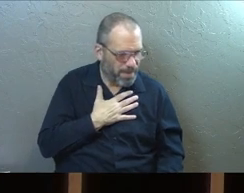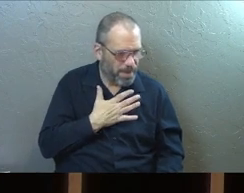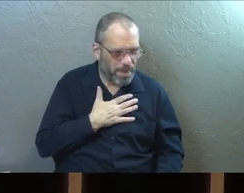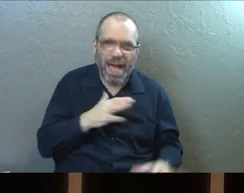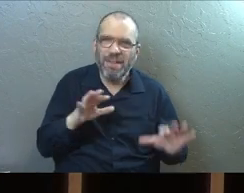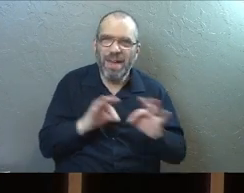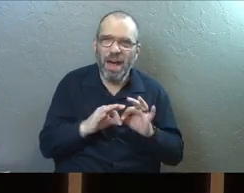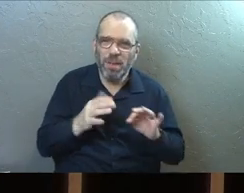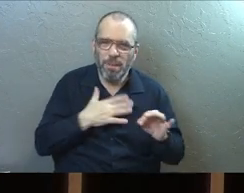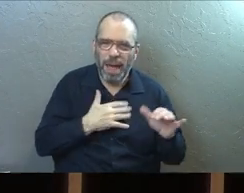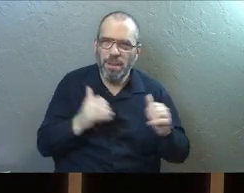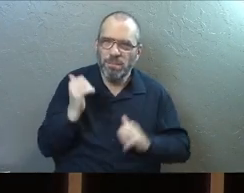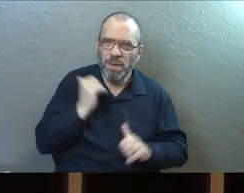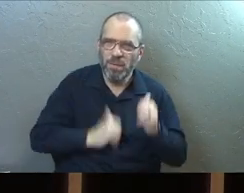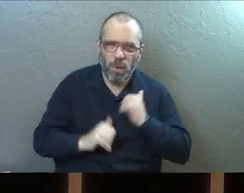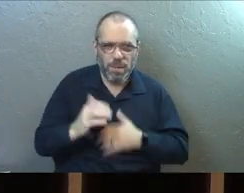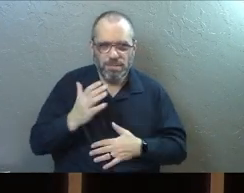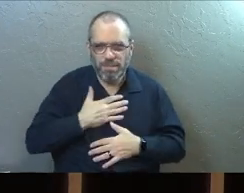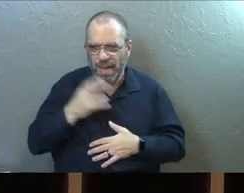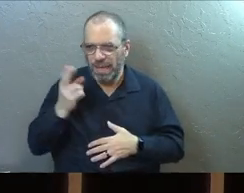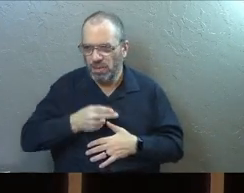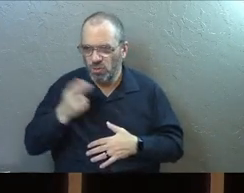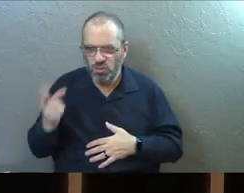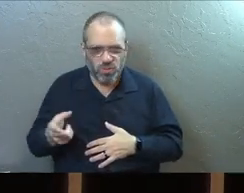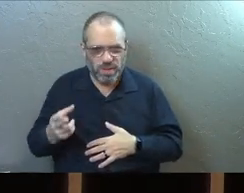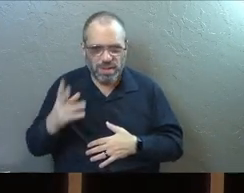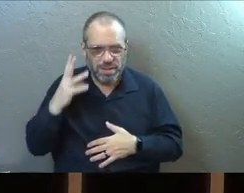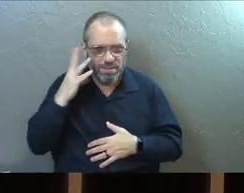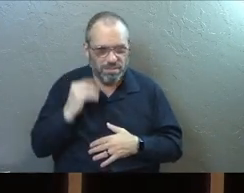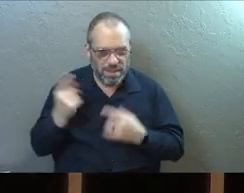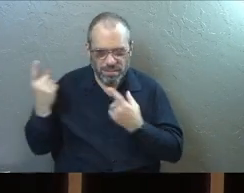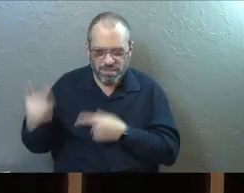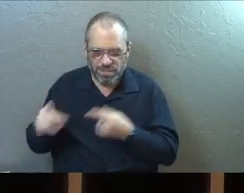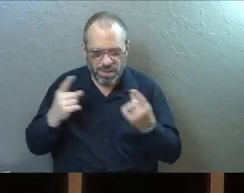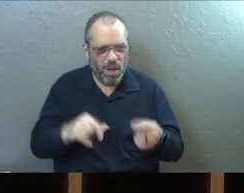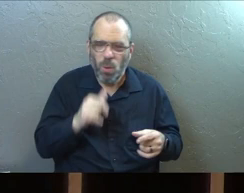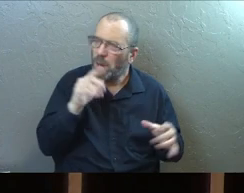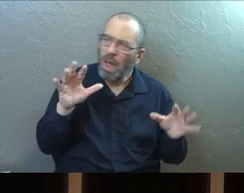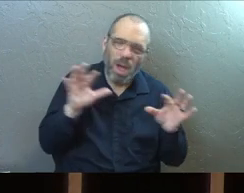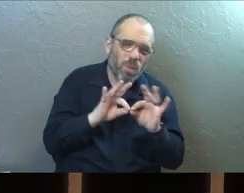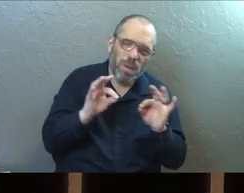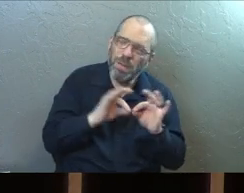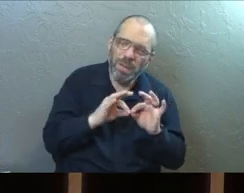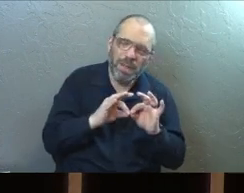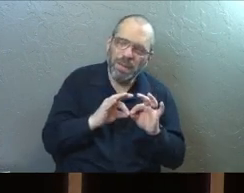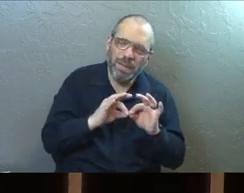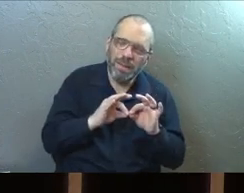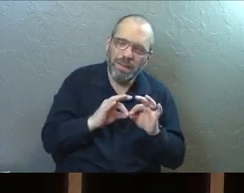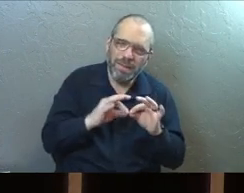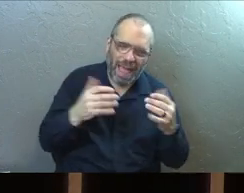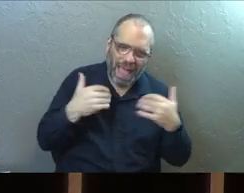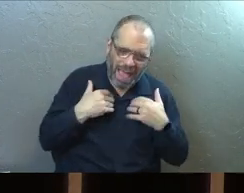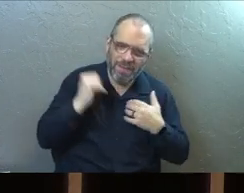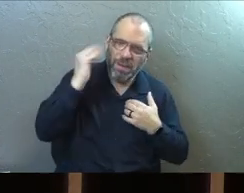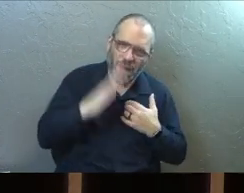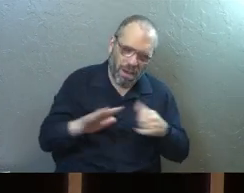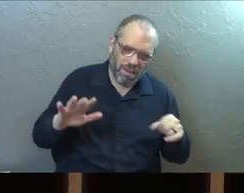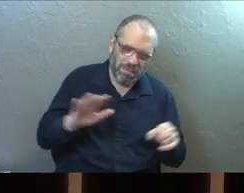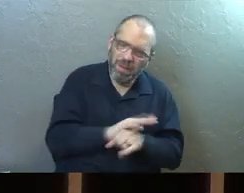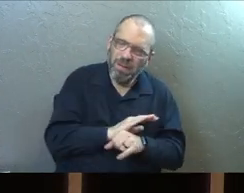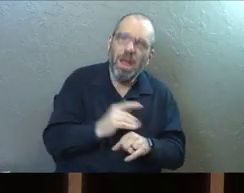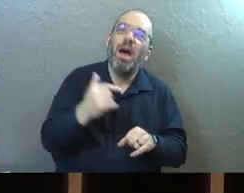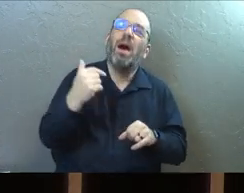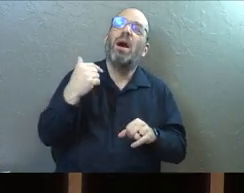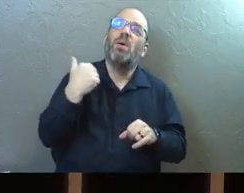value, performance, track record, we are not worthy to be filled with God, but we are filled with